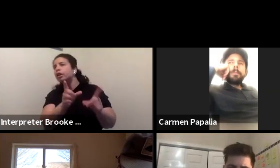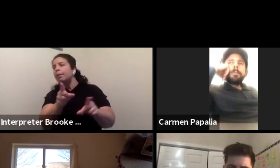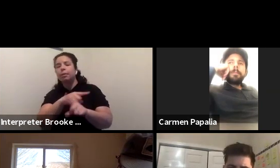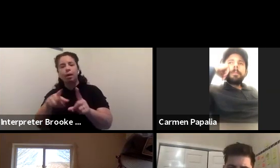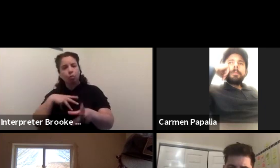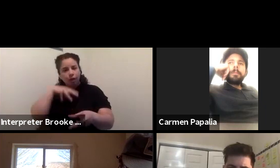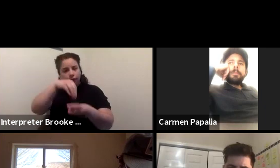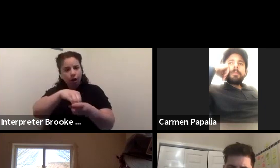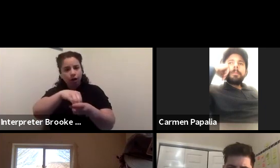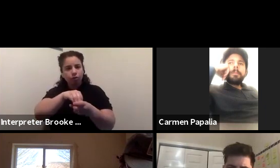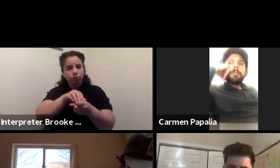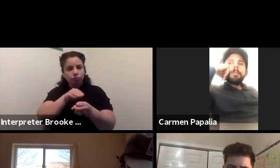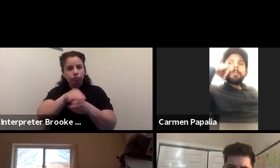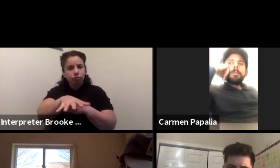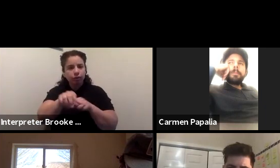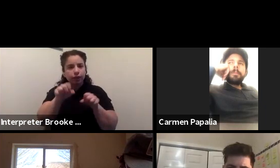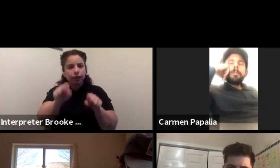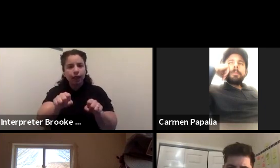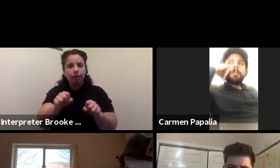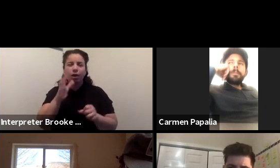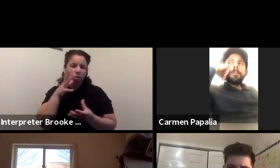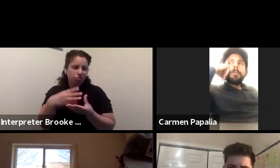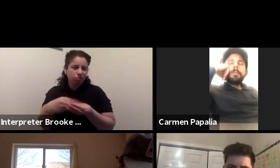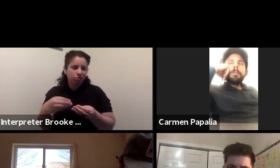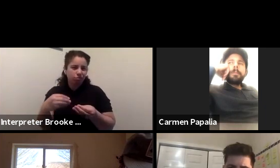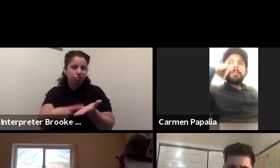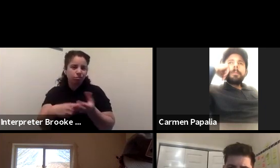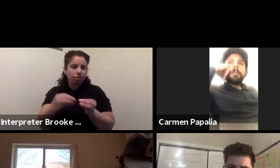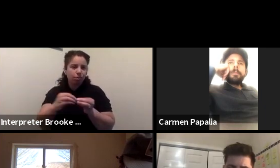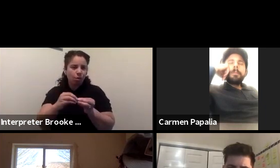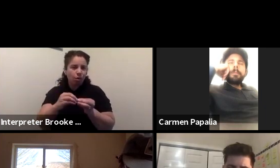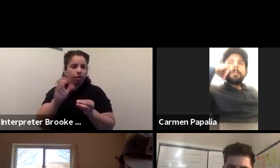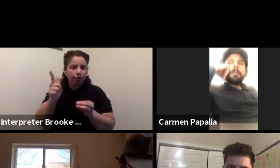And I'll probably say more about that later.